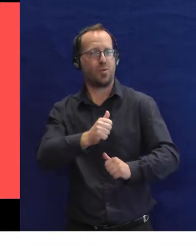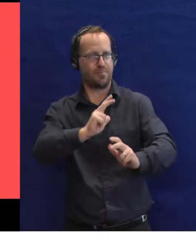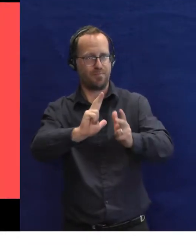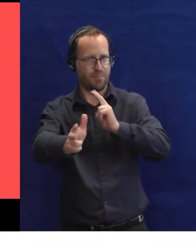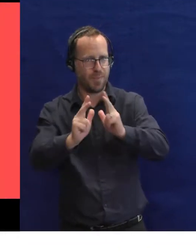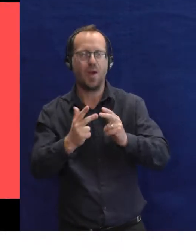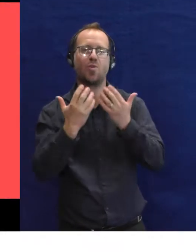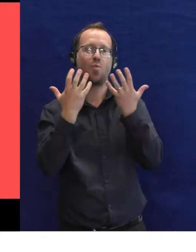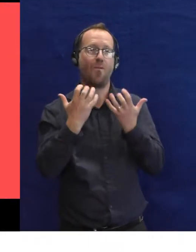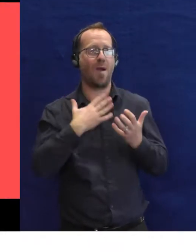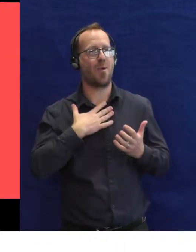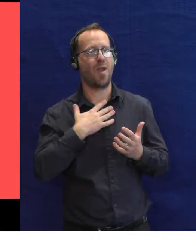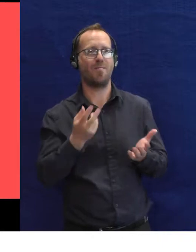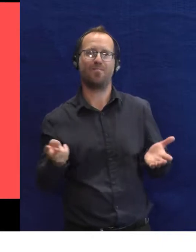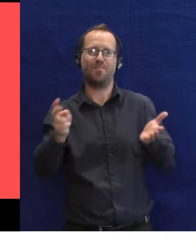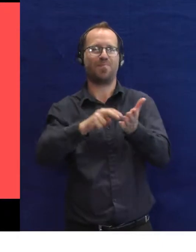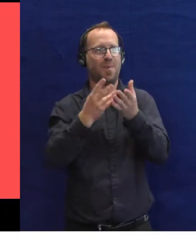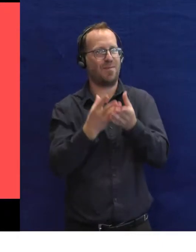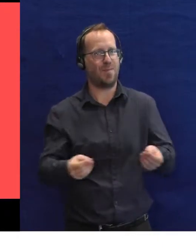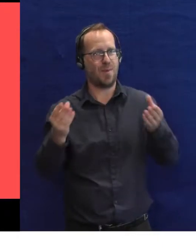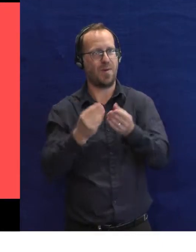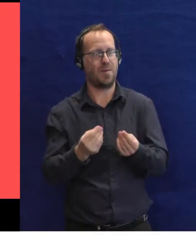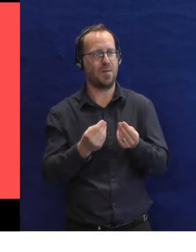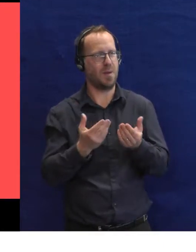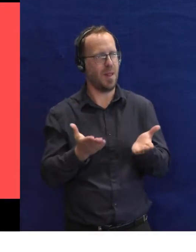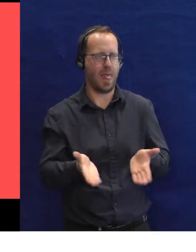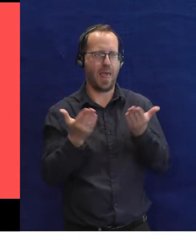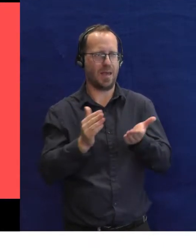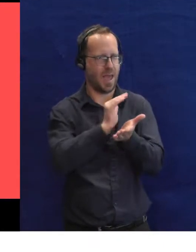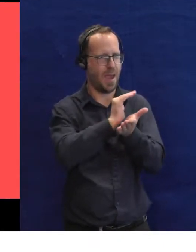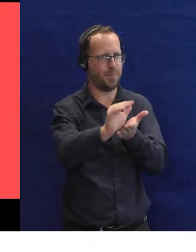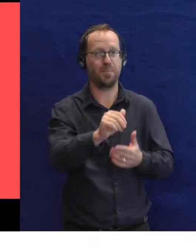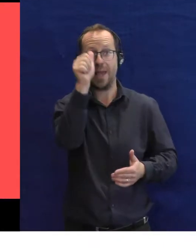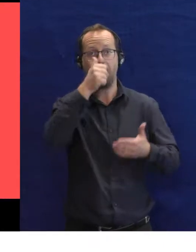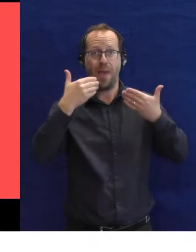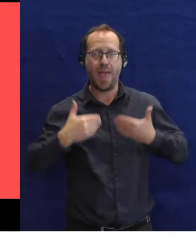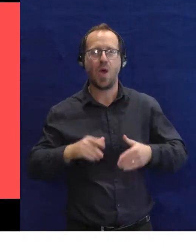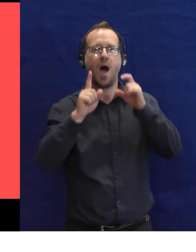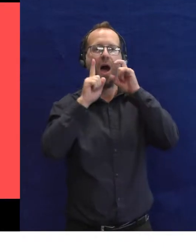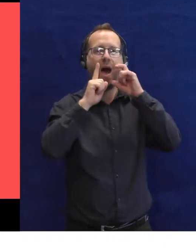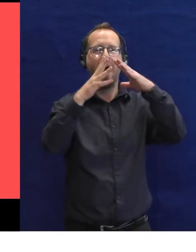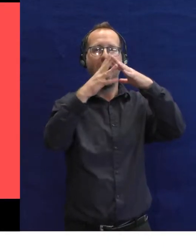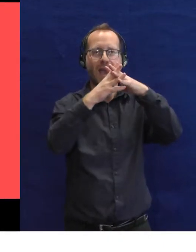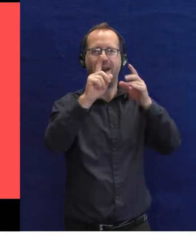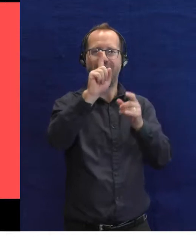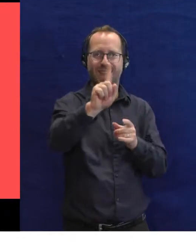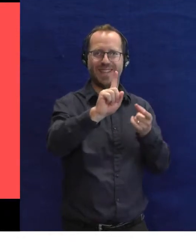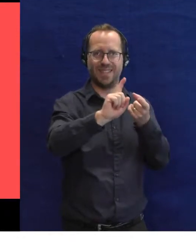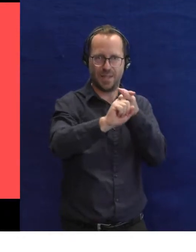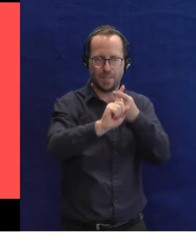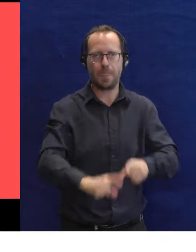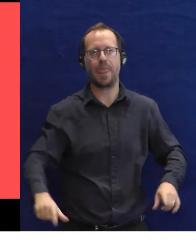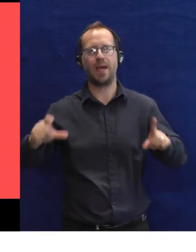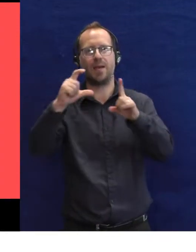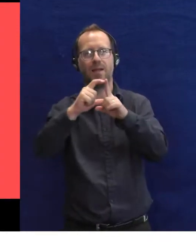About me, I think there is not so much to add to what Radek mentioned already. I'm Christoph Damm, worked for